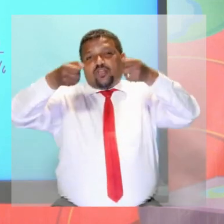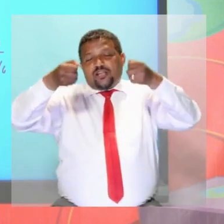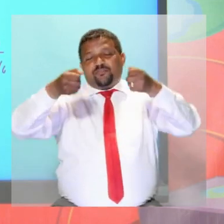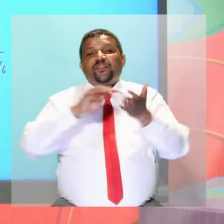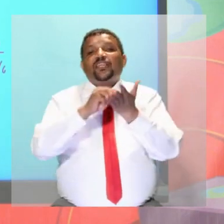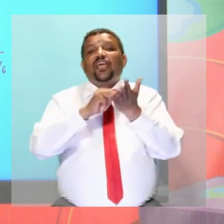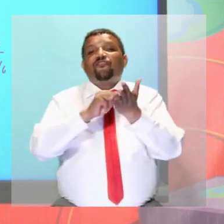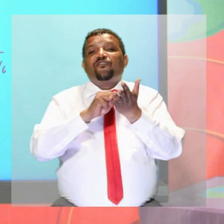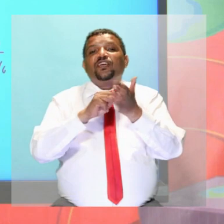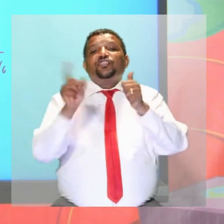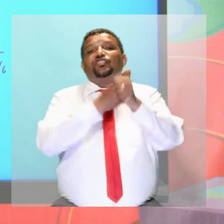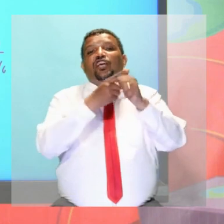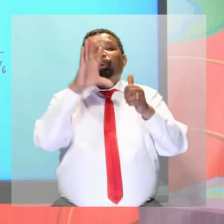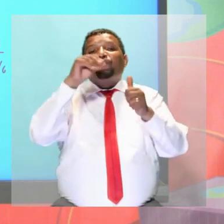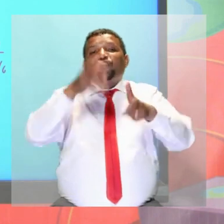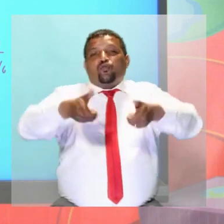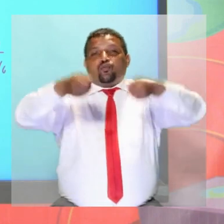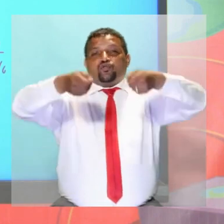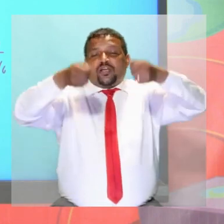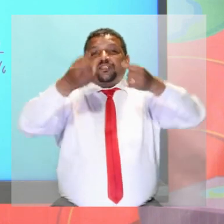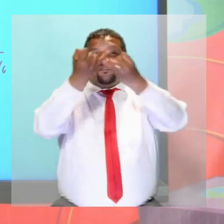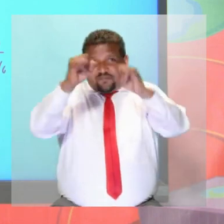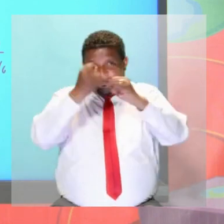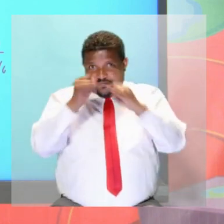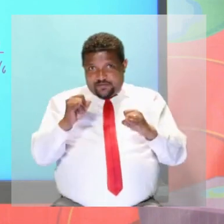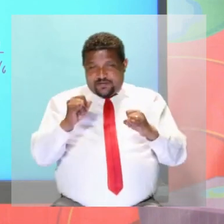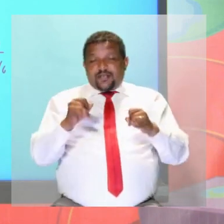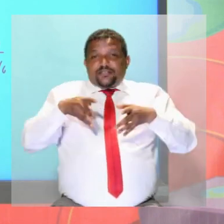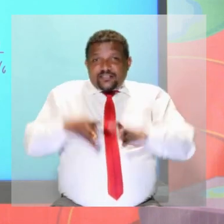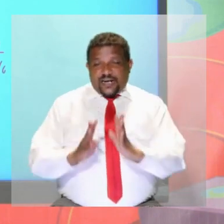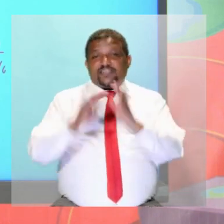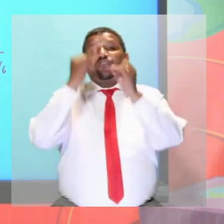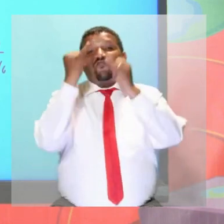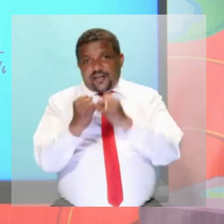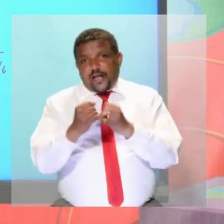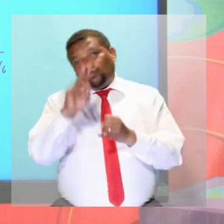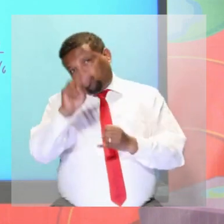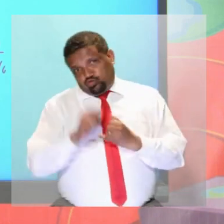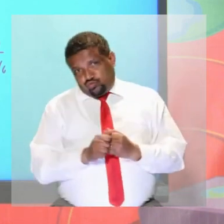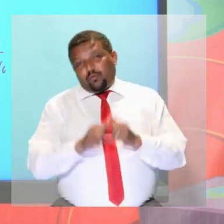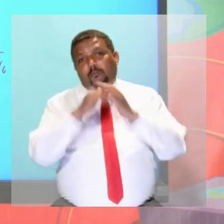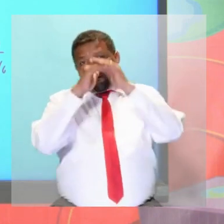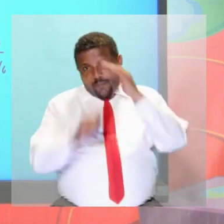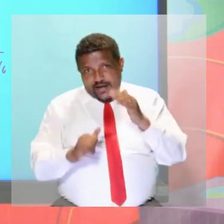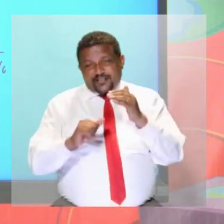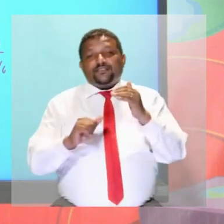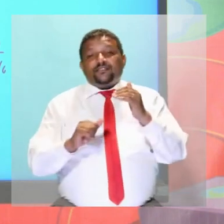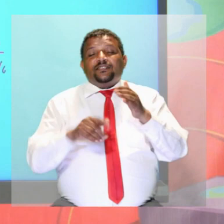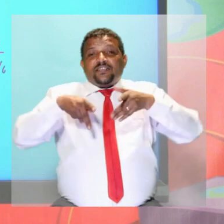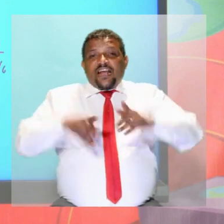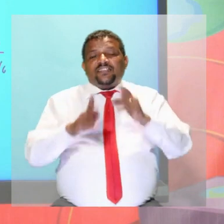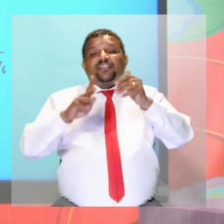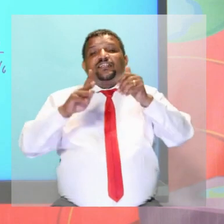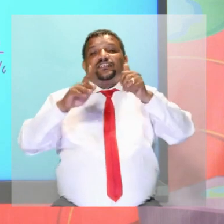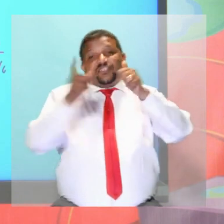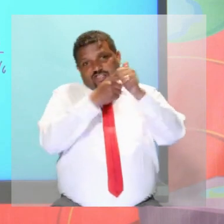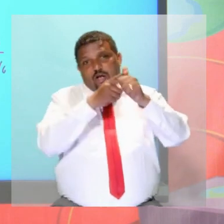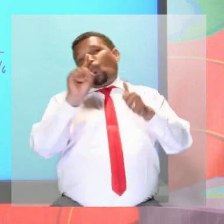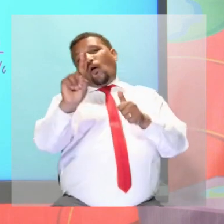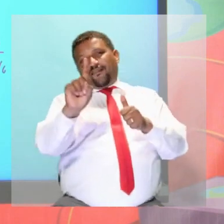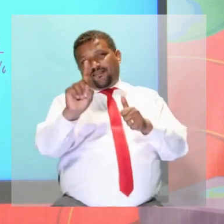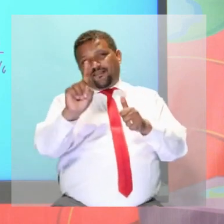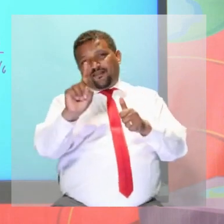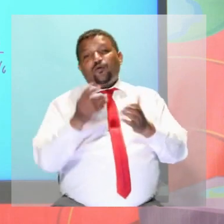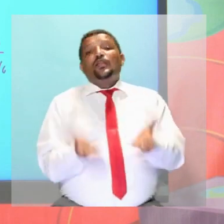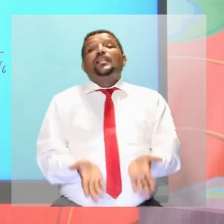teff initial is 50 quintal divided by tractor final is 2 minus tractor initial is 1. So